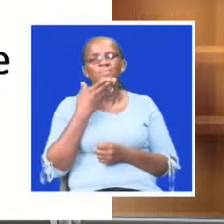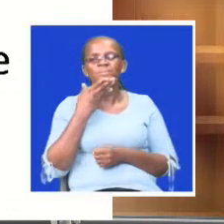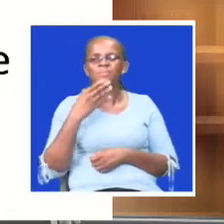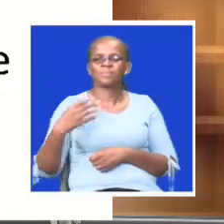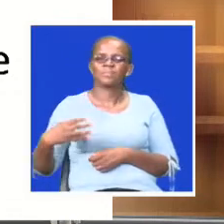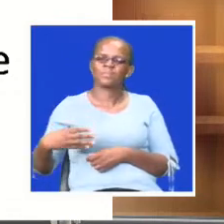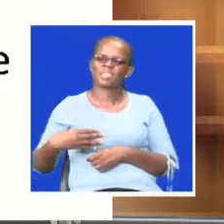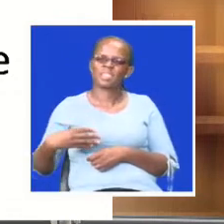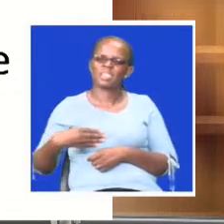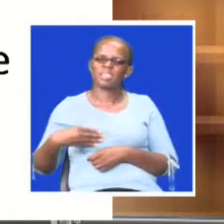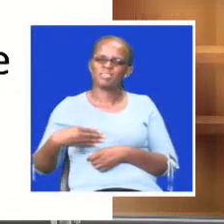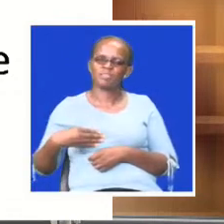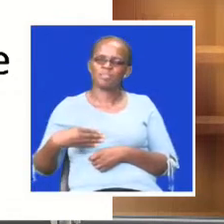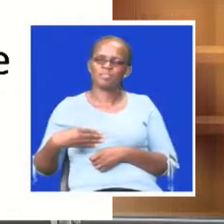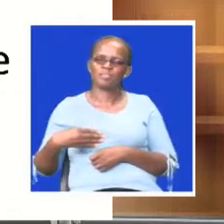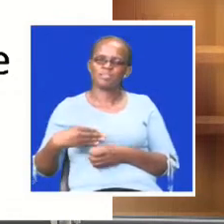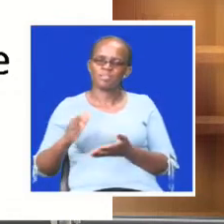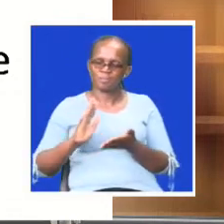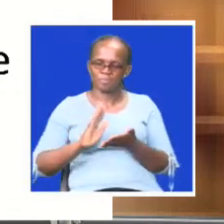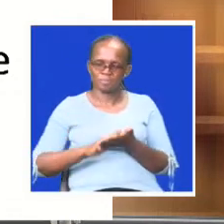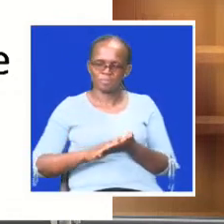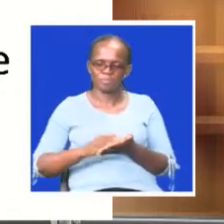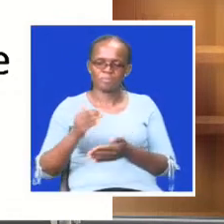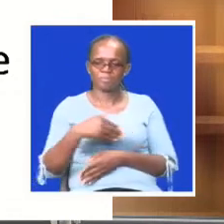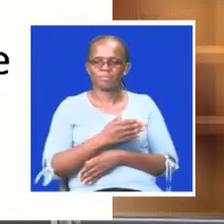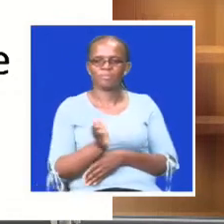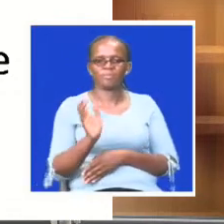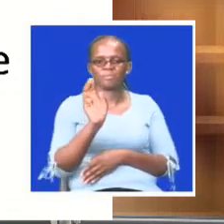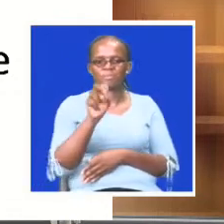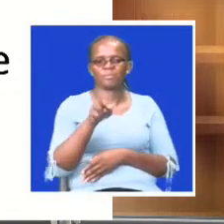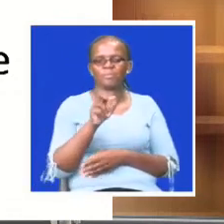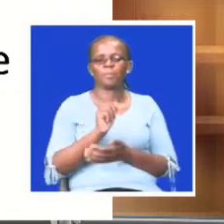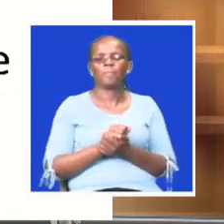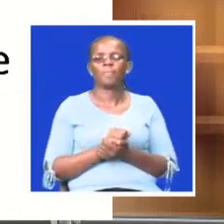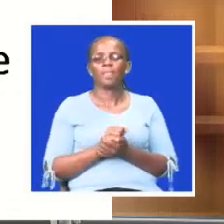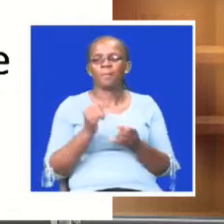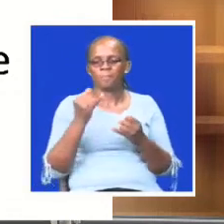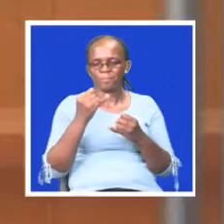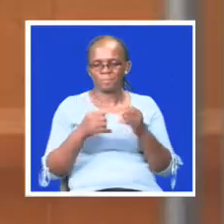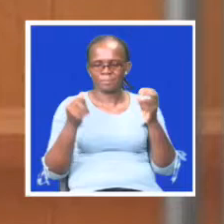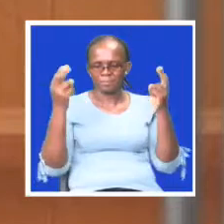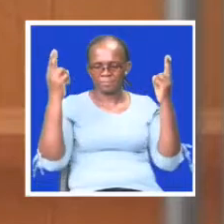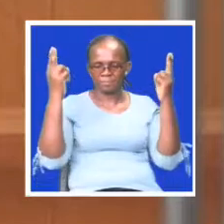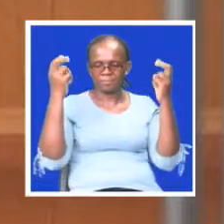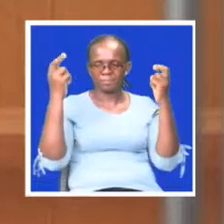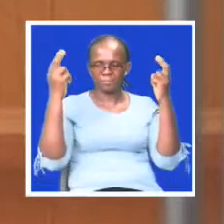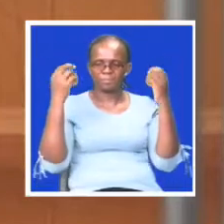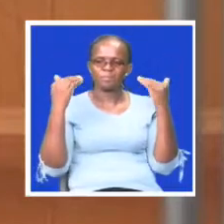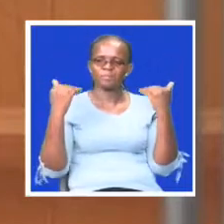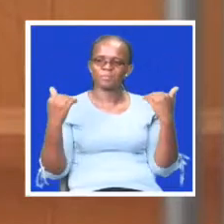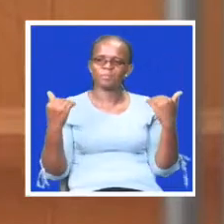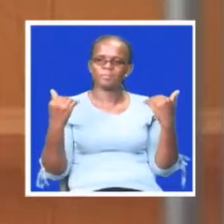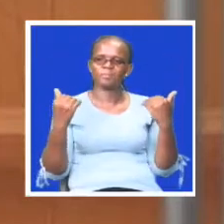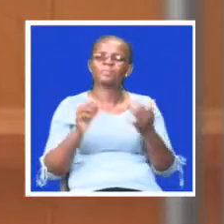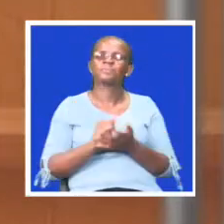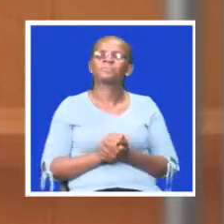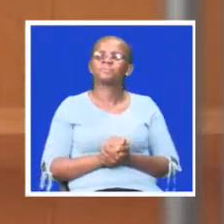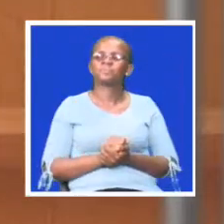Eve, and the serpent. That's the end of our lesson today, dear